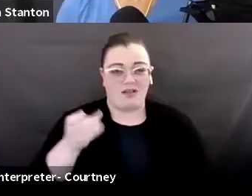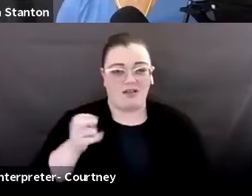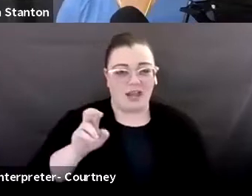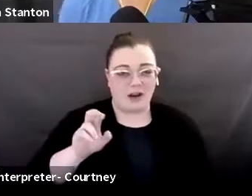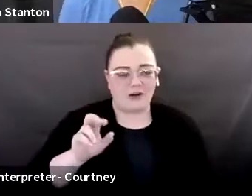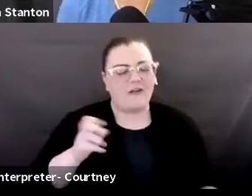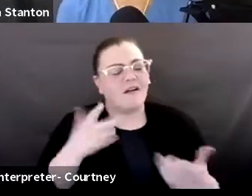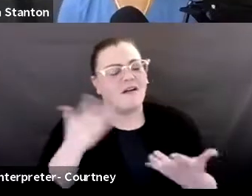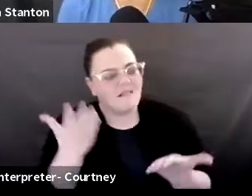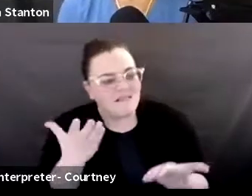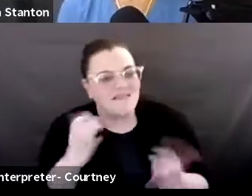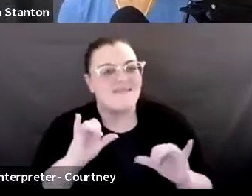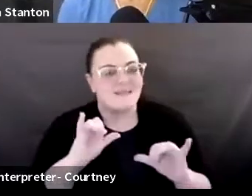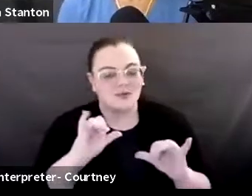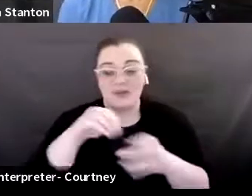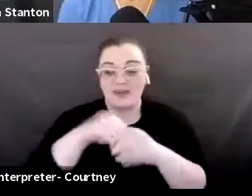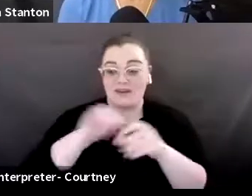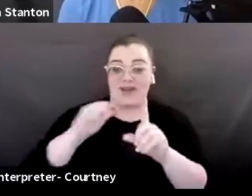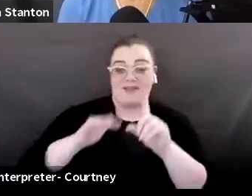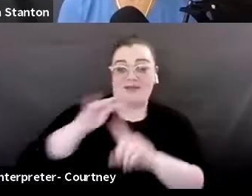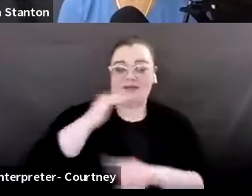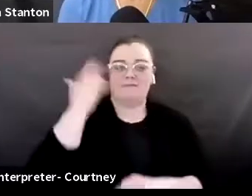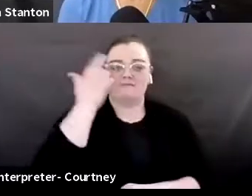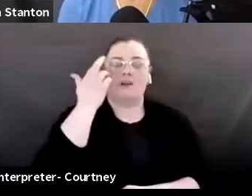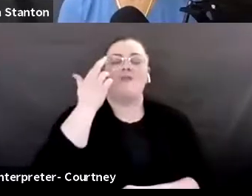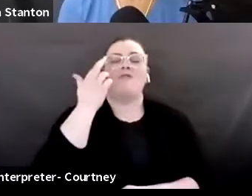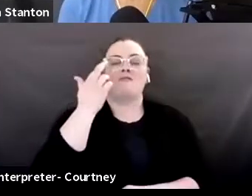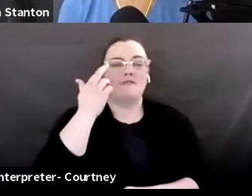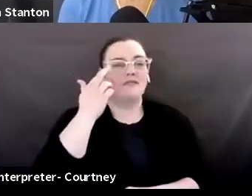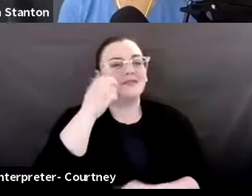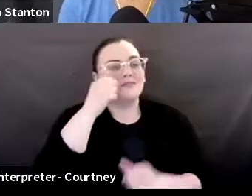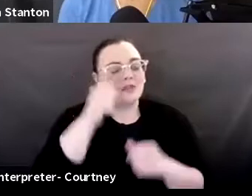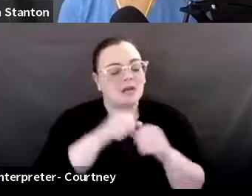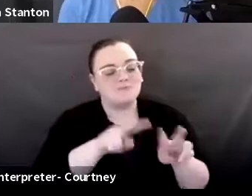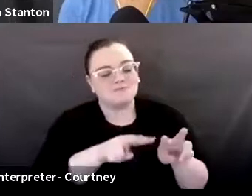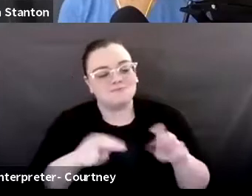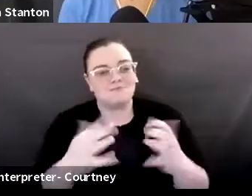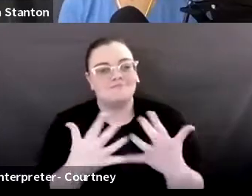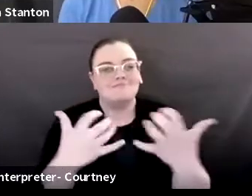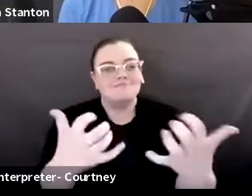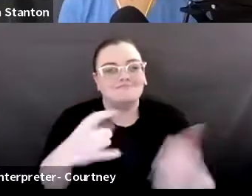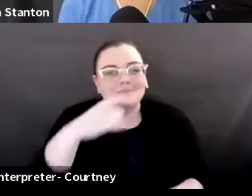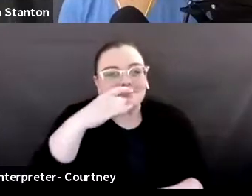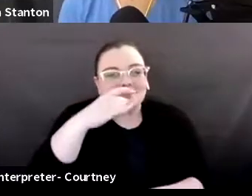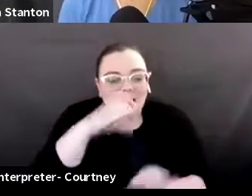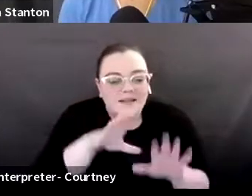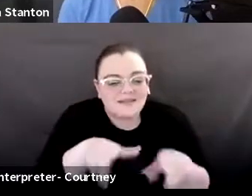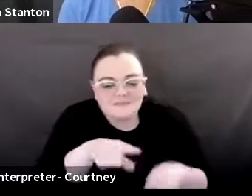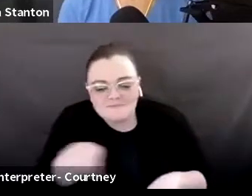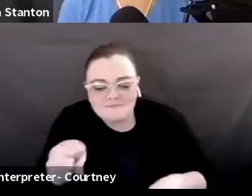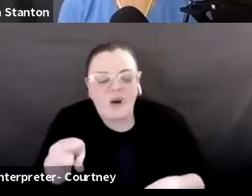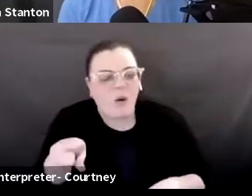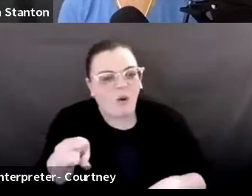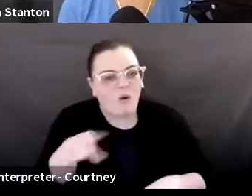know, within that realm, I remember looking out at all these kids and thinking they're